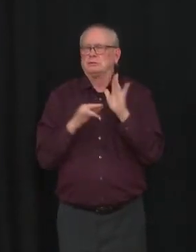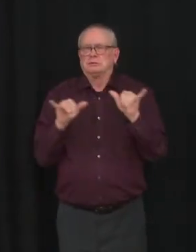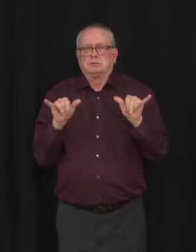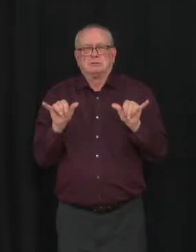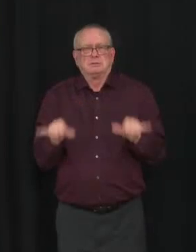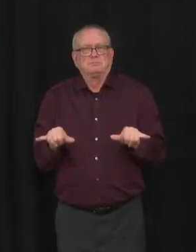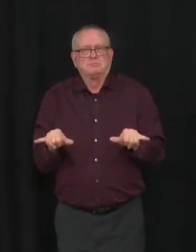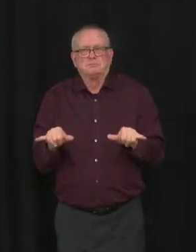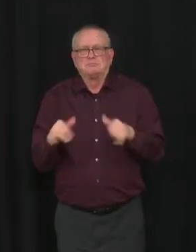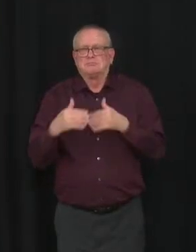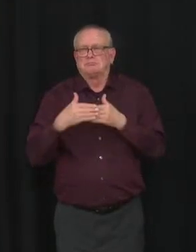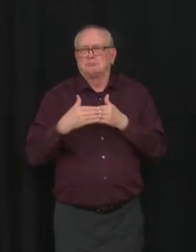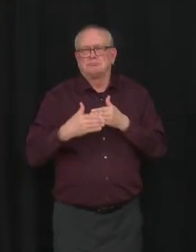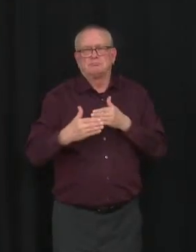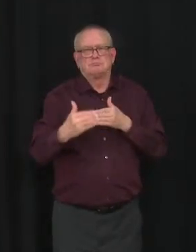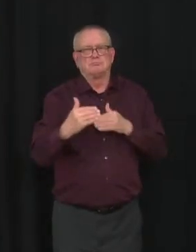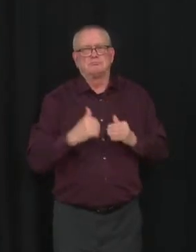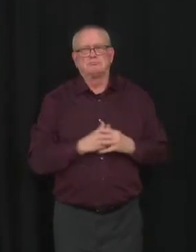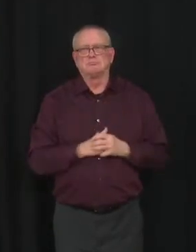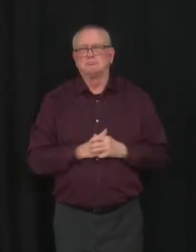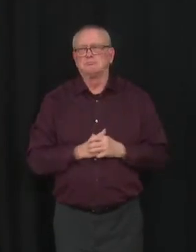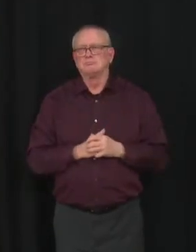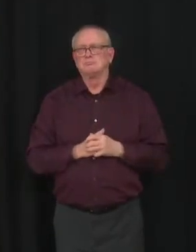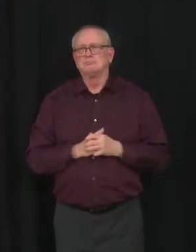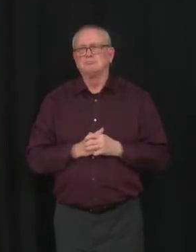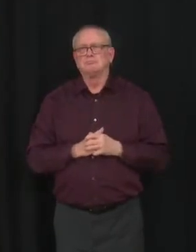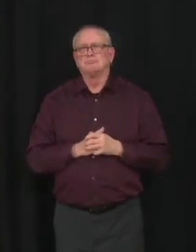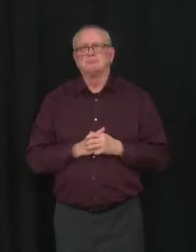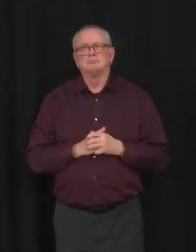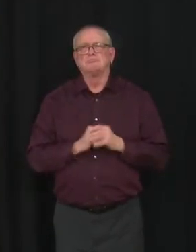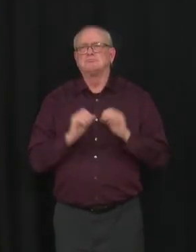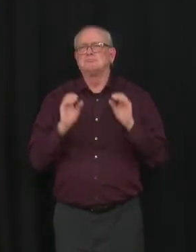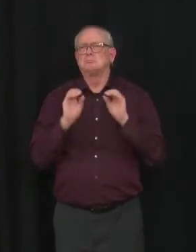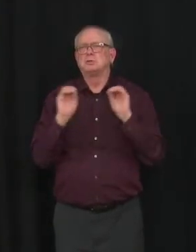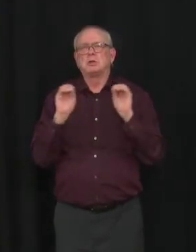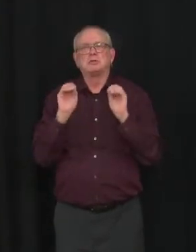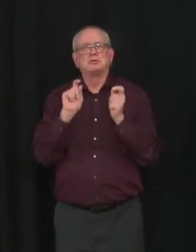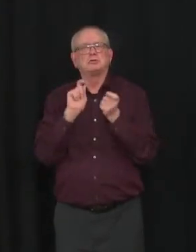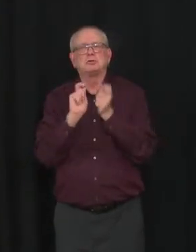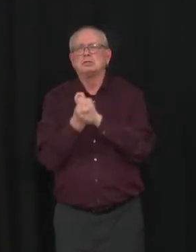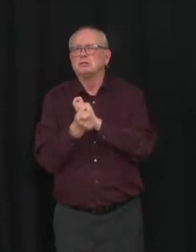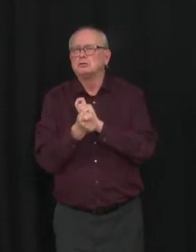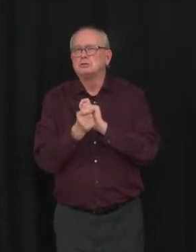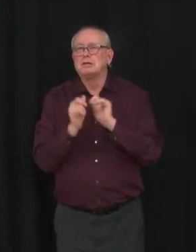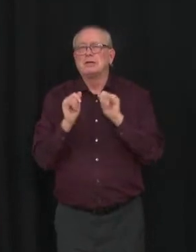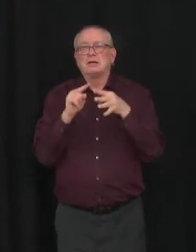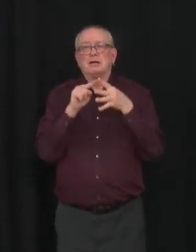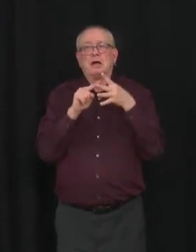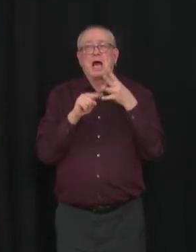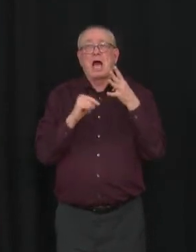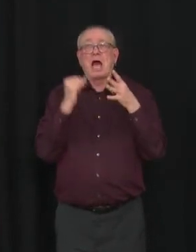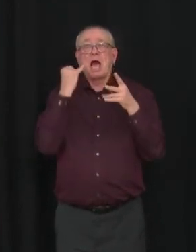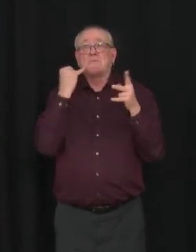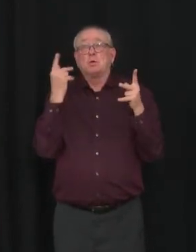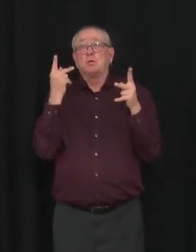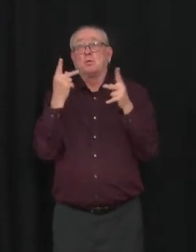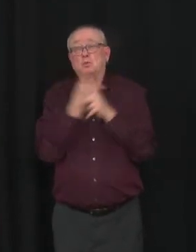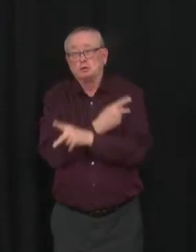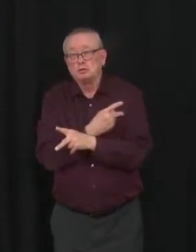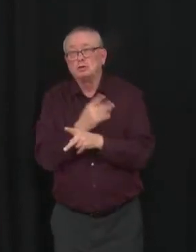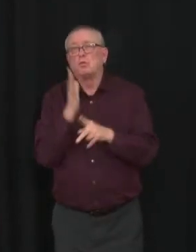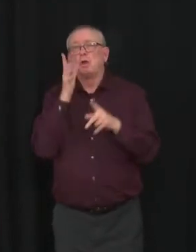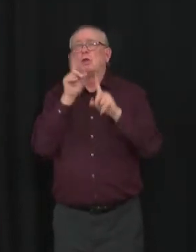future unless we have enumerated a specific change in the news release. There will be a more detailed order coming forward from the Chief